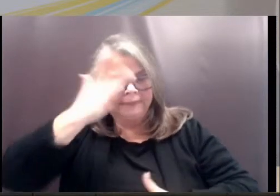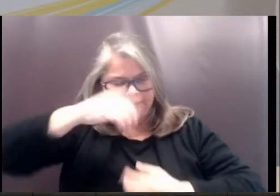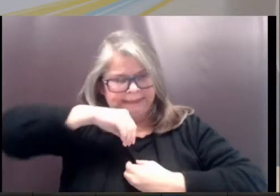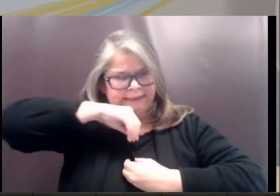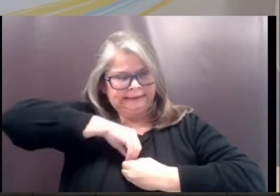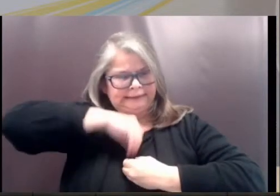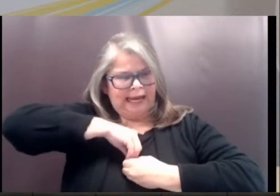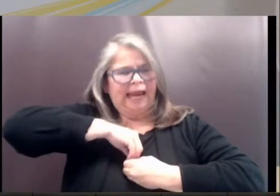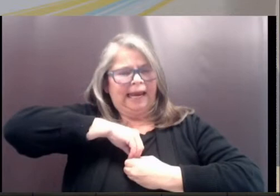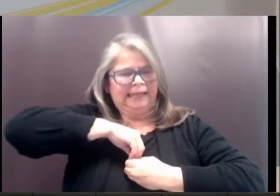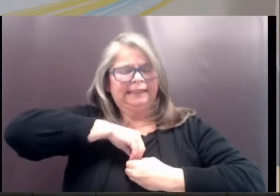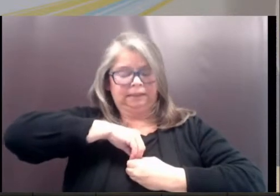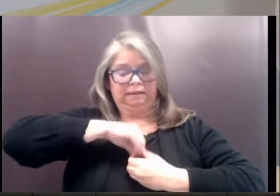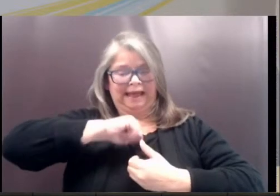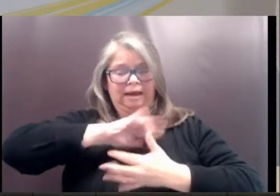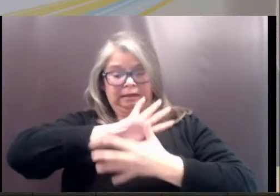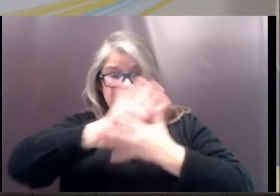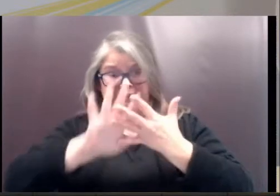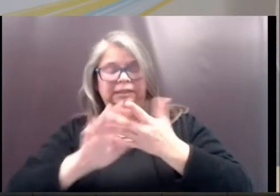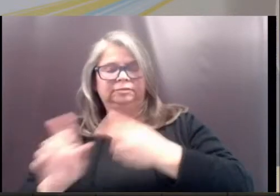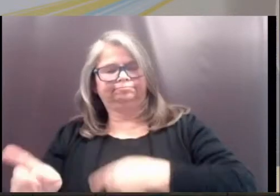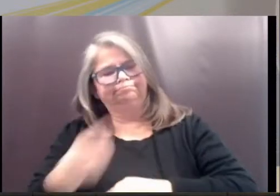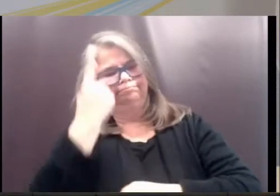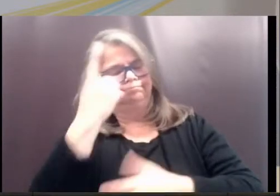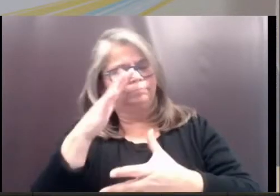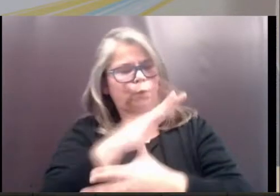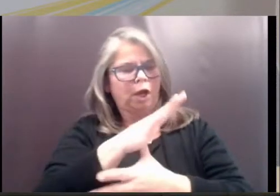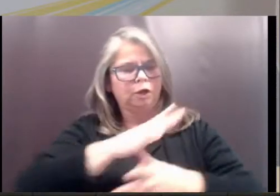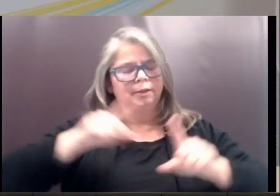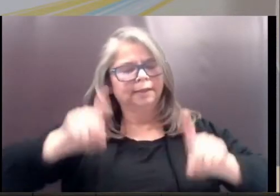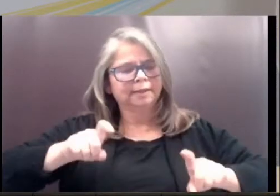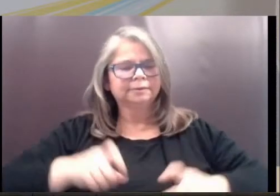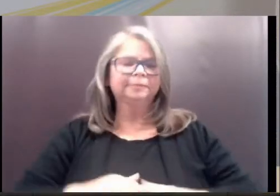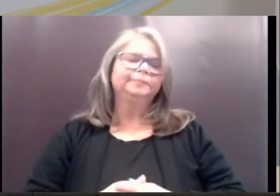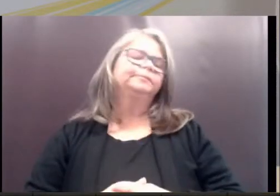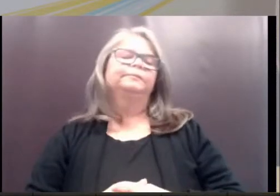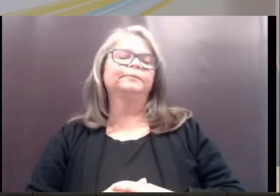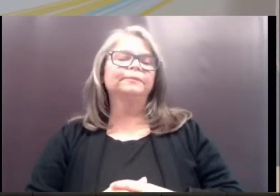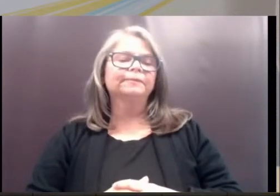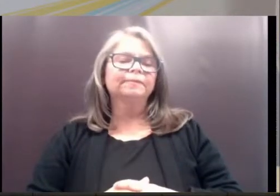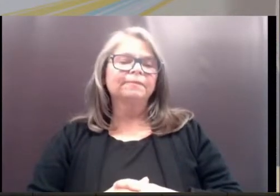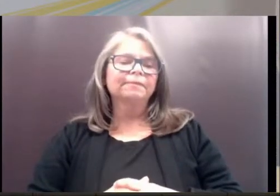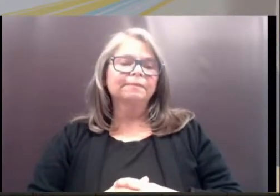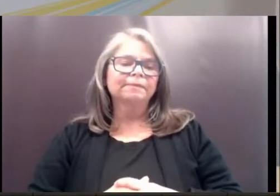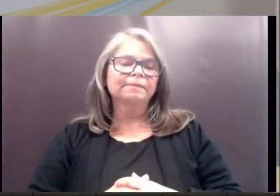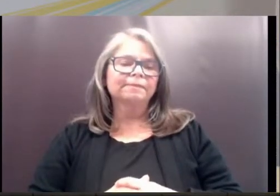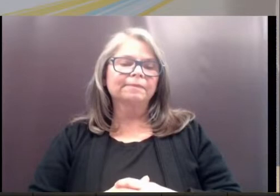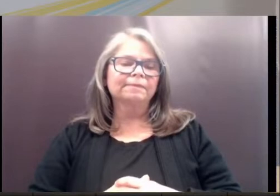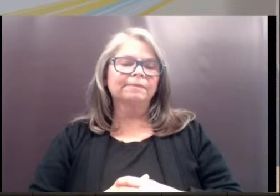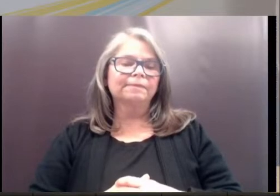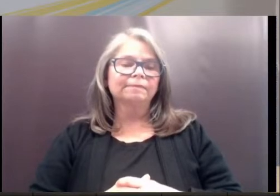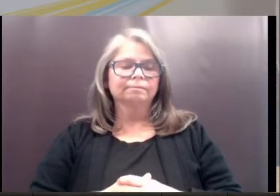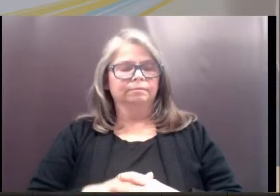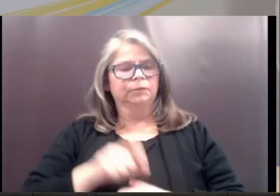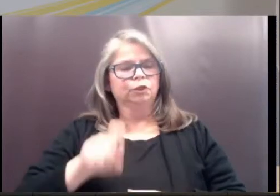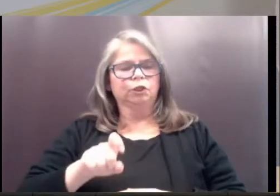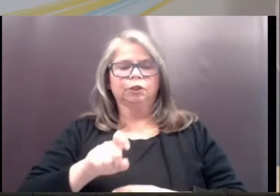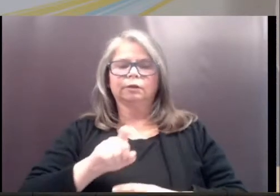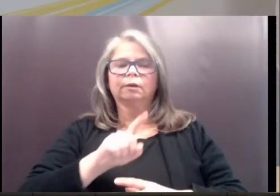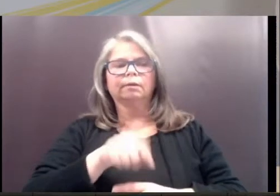priorities. People who are experiencing symptoms should go to a testing clinic on their own and do not travel with other